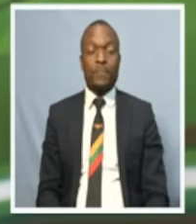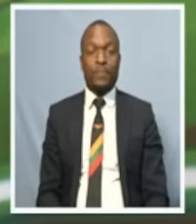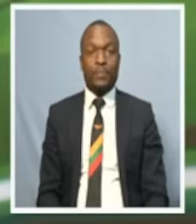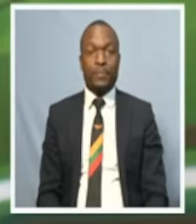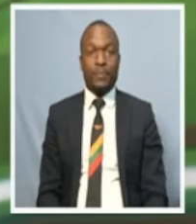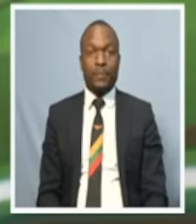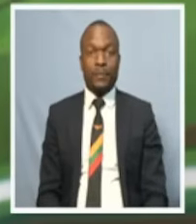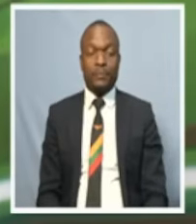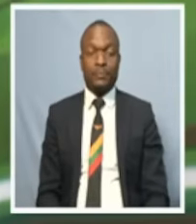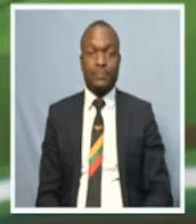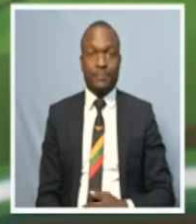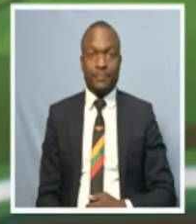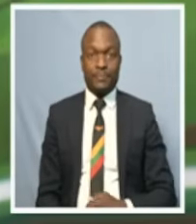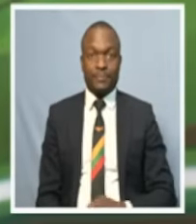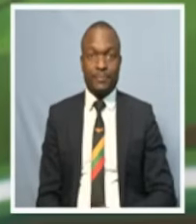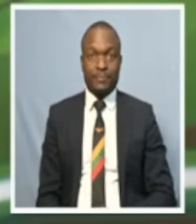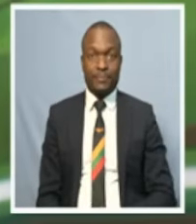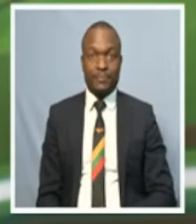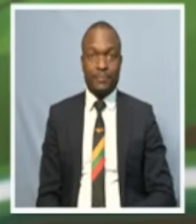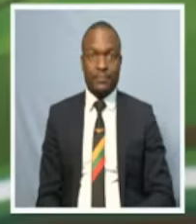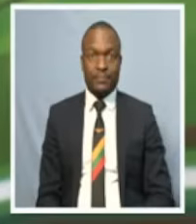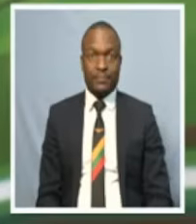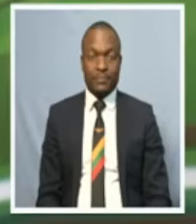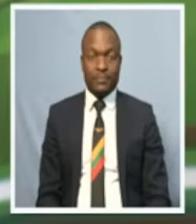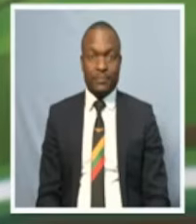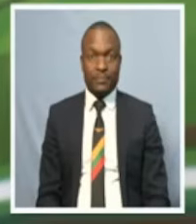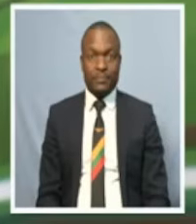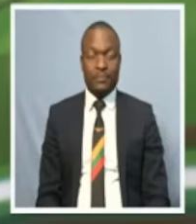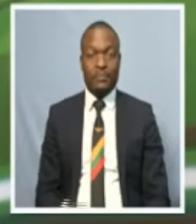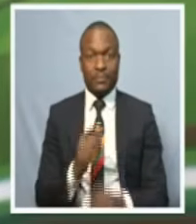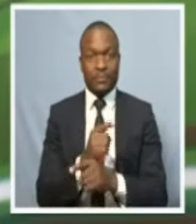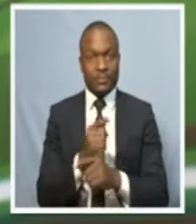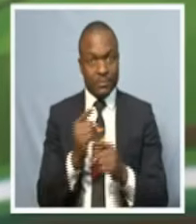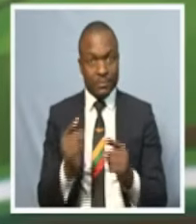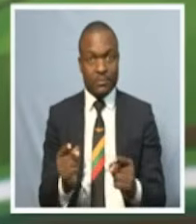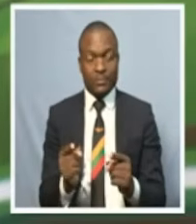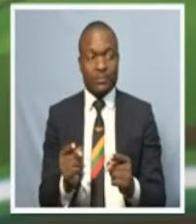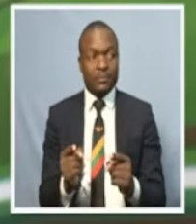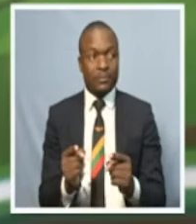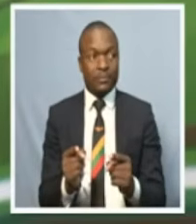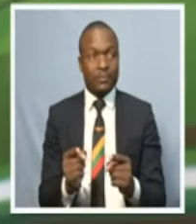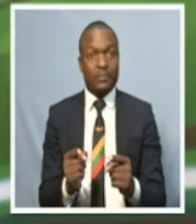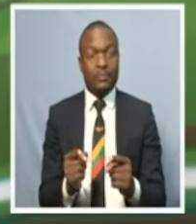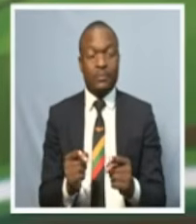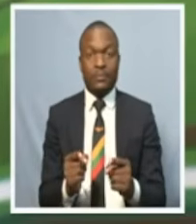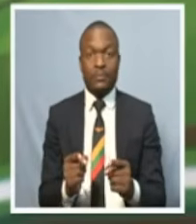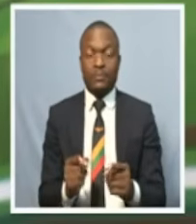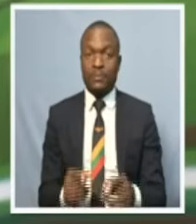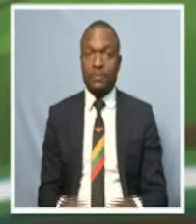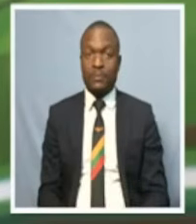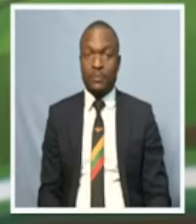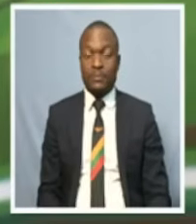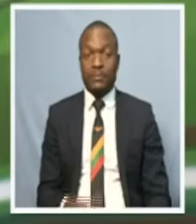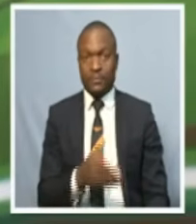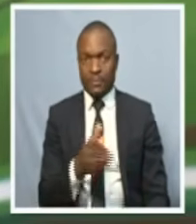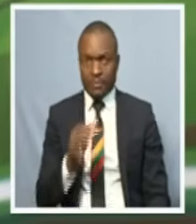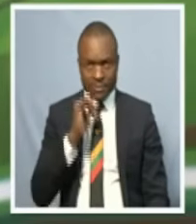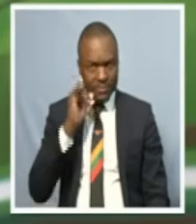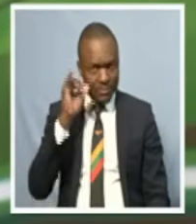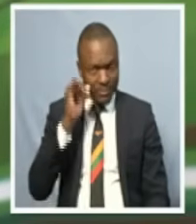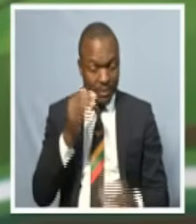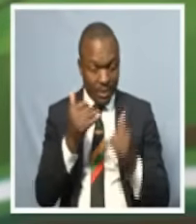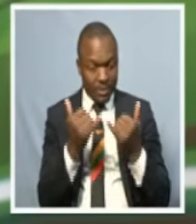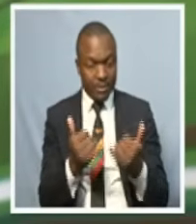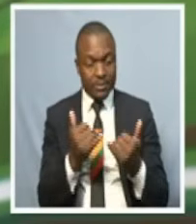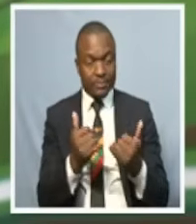TV, the station that is dedicated to bringing Parliament closer to you. So we're just giving a summary of the business that took place on the floor of the House yesterday. And just